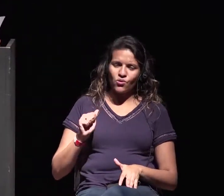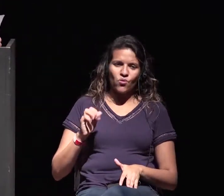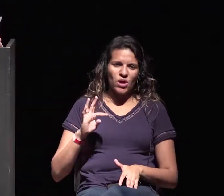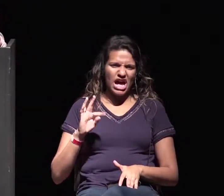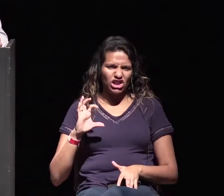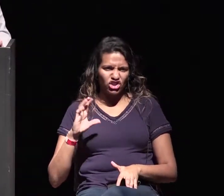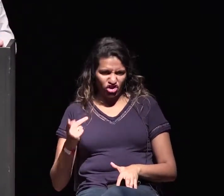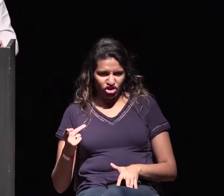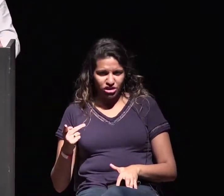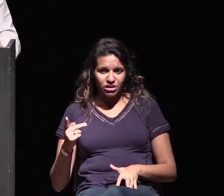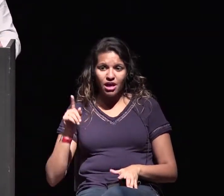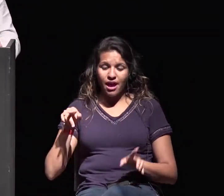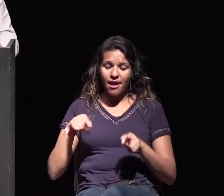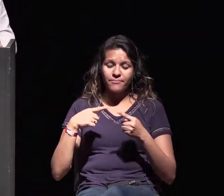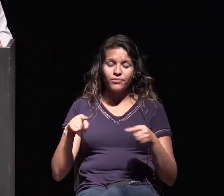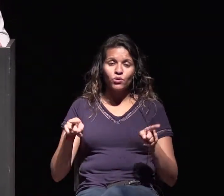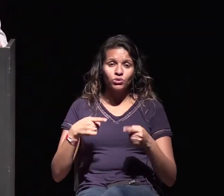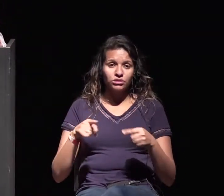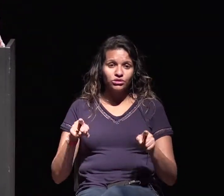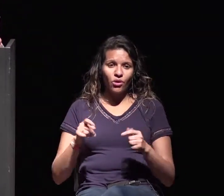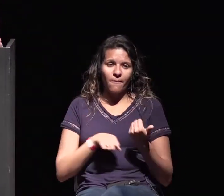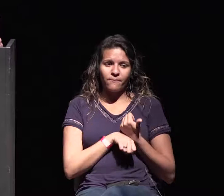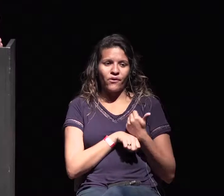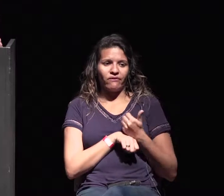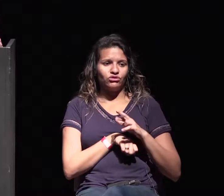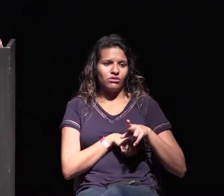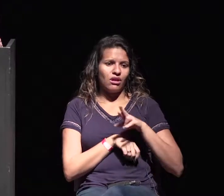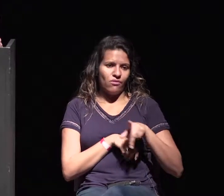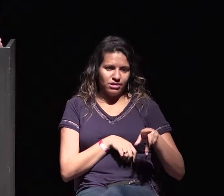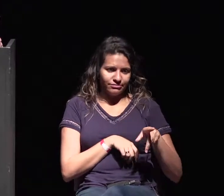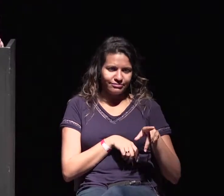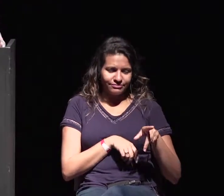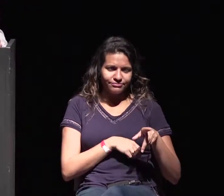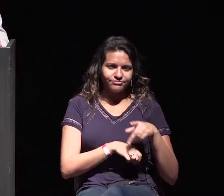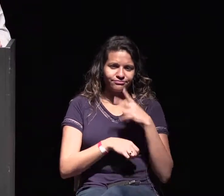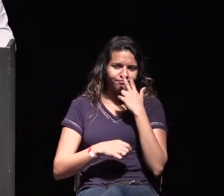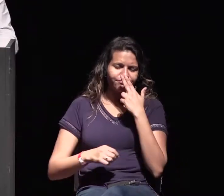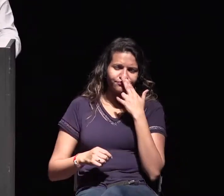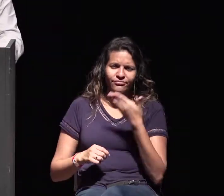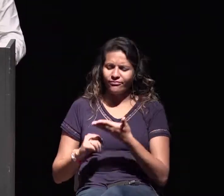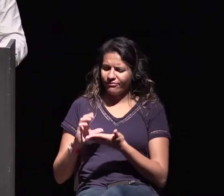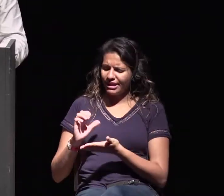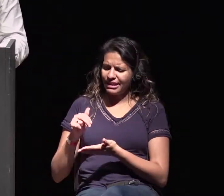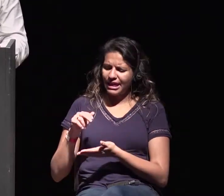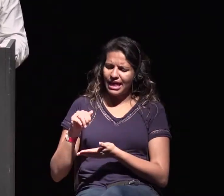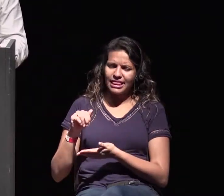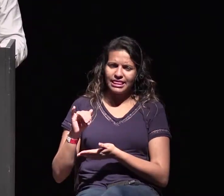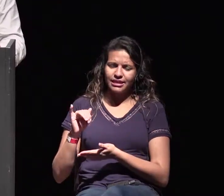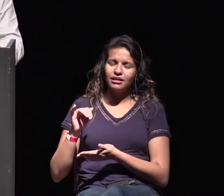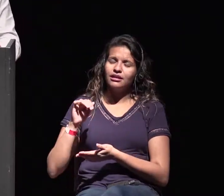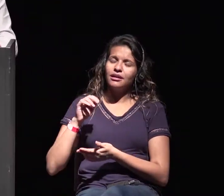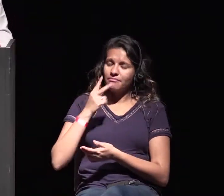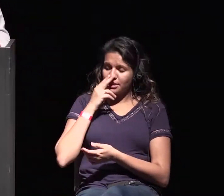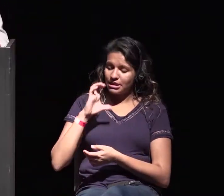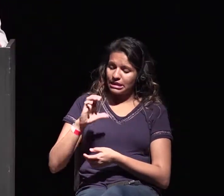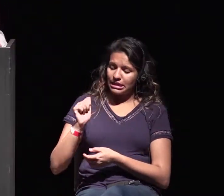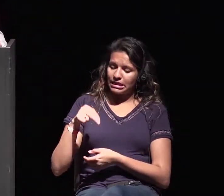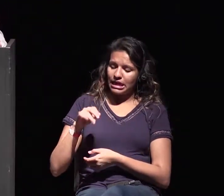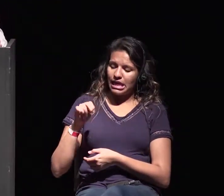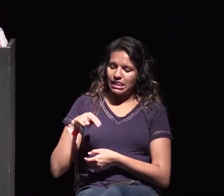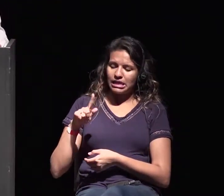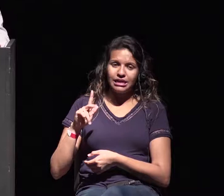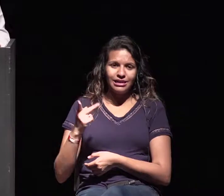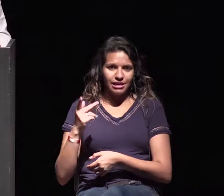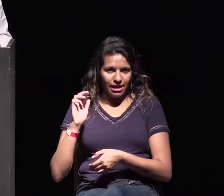Brian Eno, David Cunningham. Parsons composed the Walking Piece in 1969 for the Scratch Orchestra, a